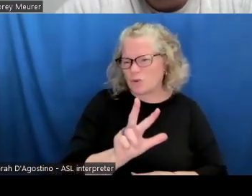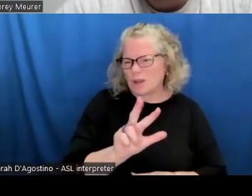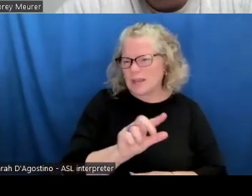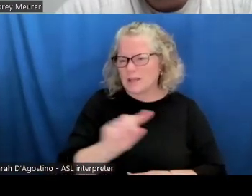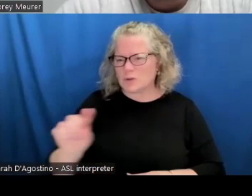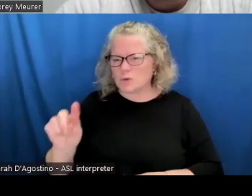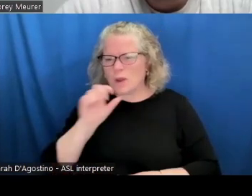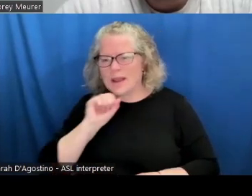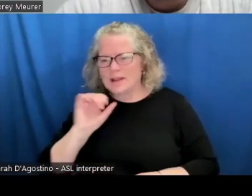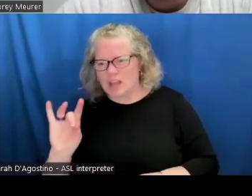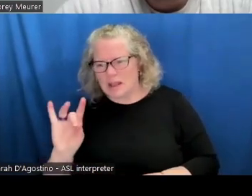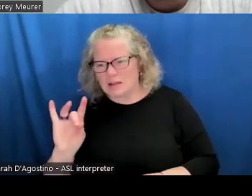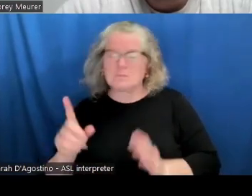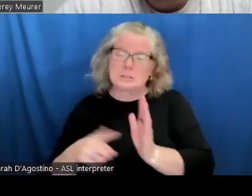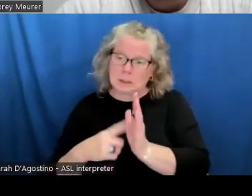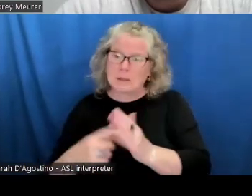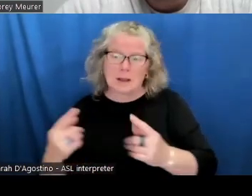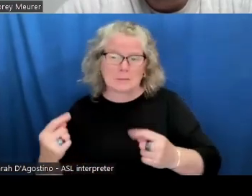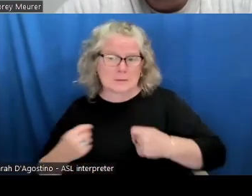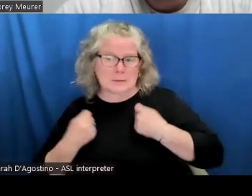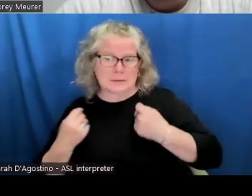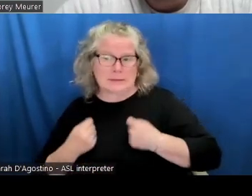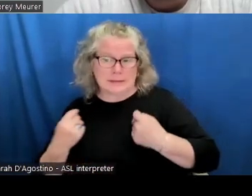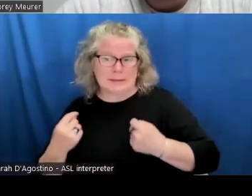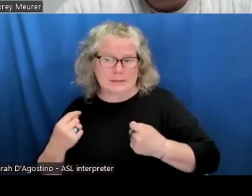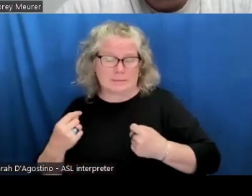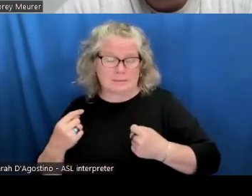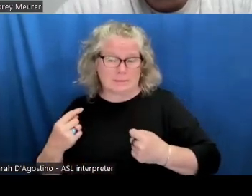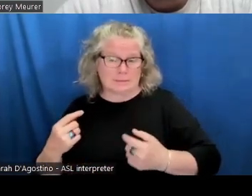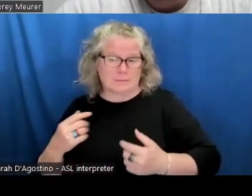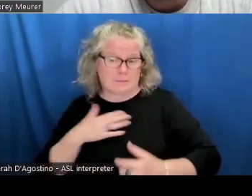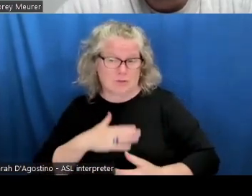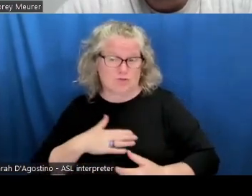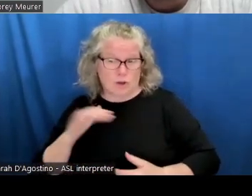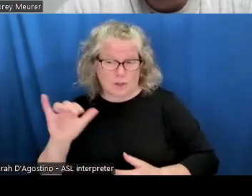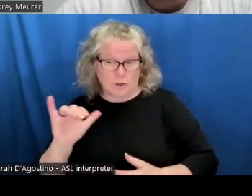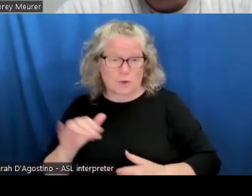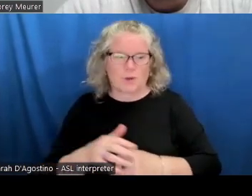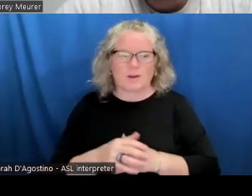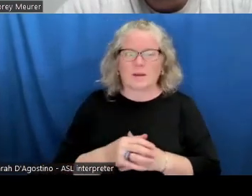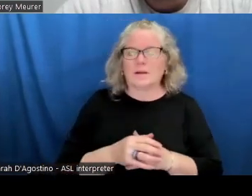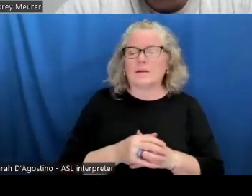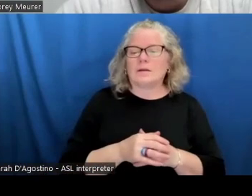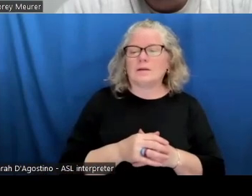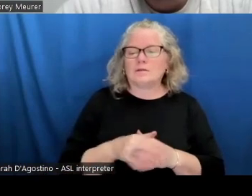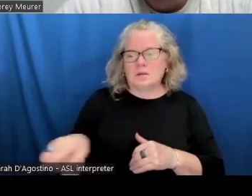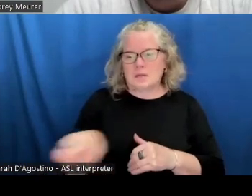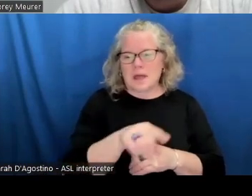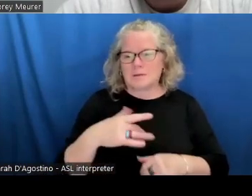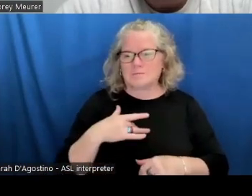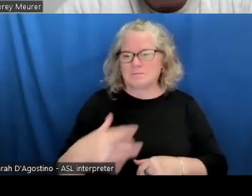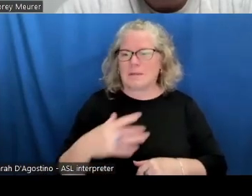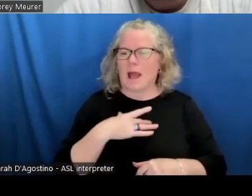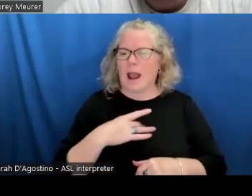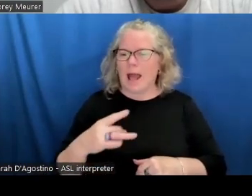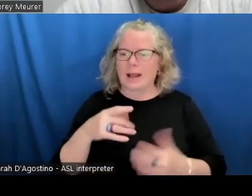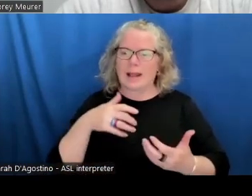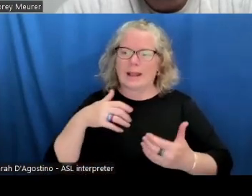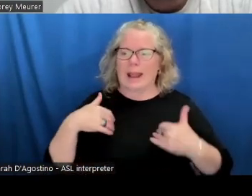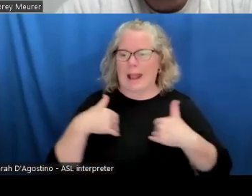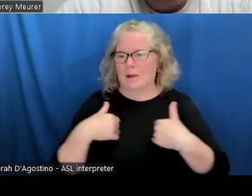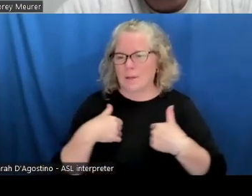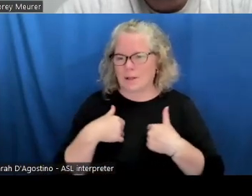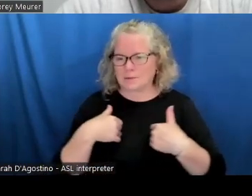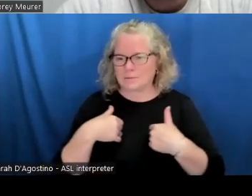like it too. And so what we call this is the downstairs brain, that threat center again, is what I call the barking dog. If you